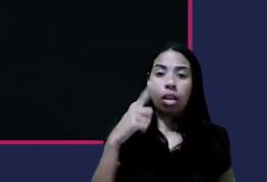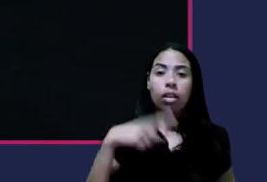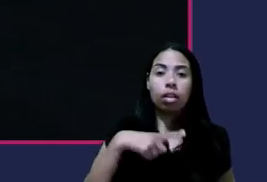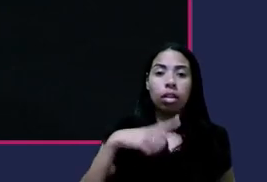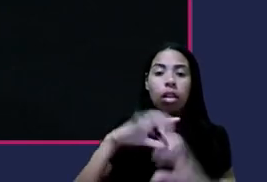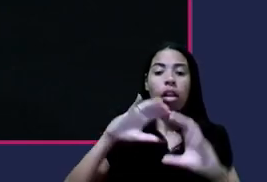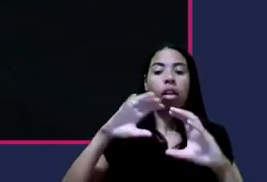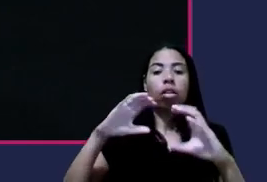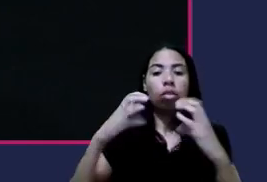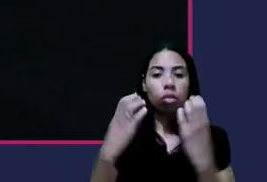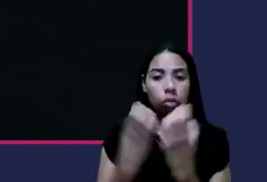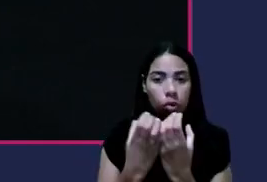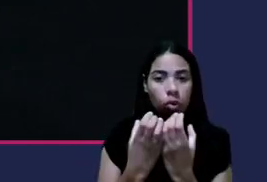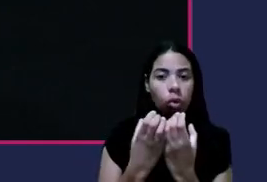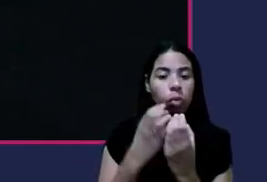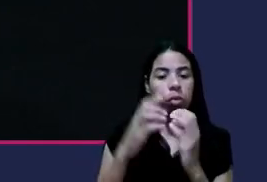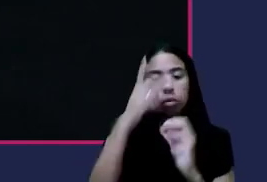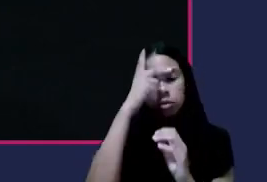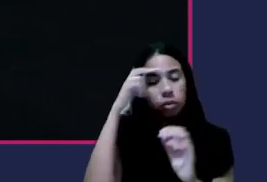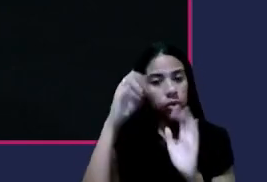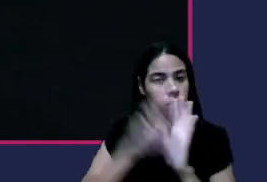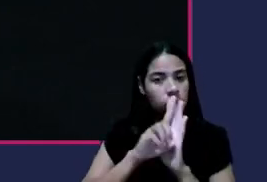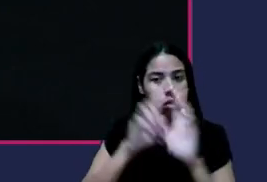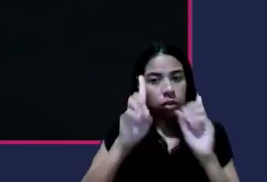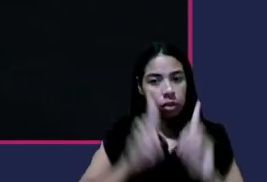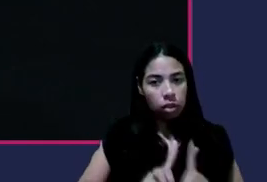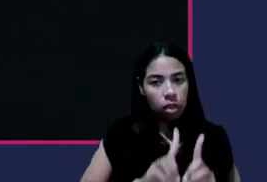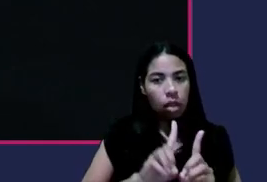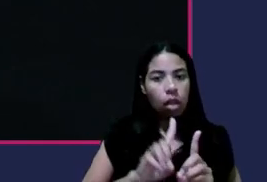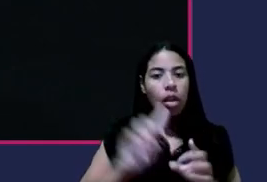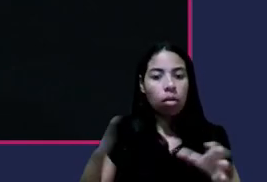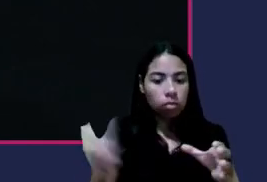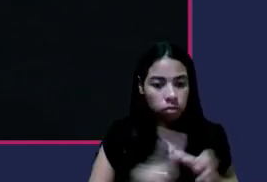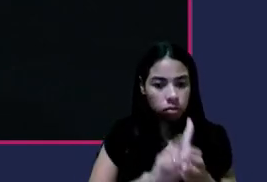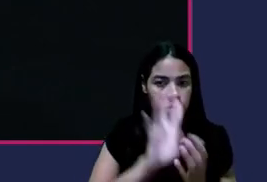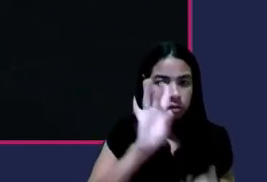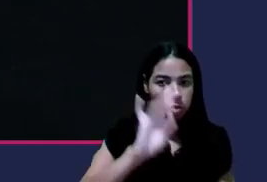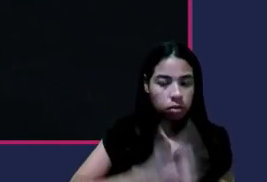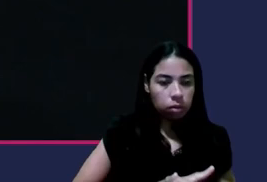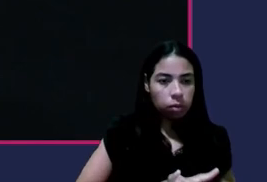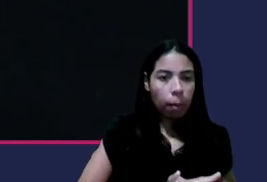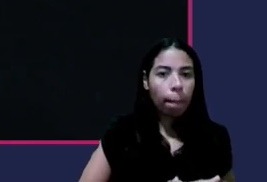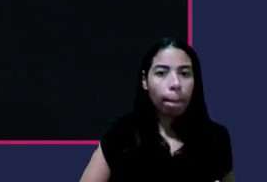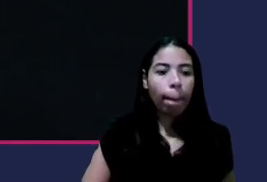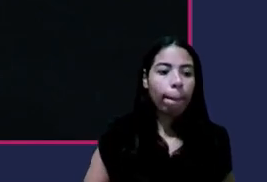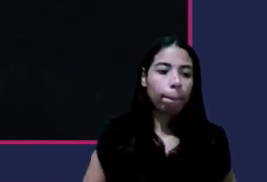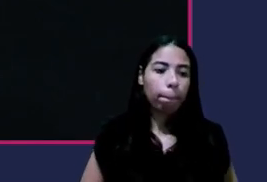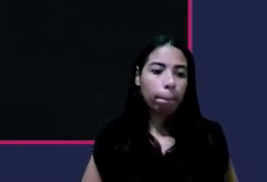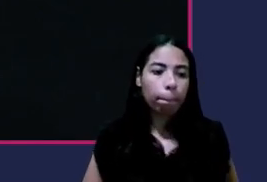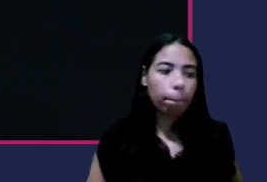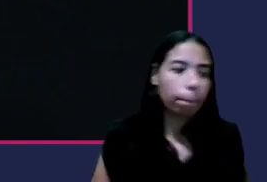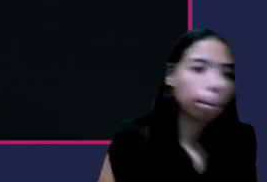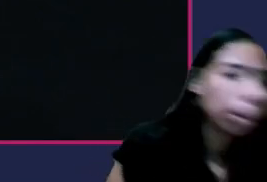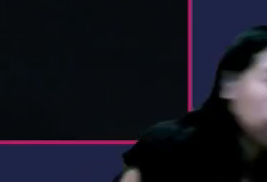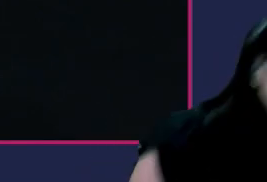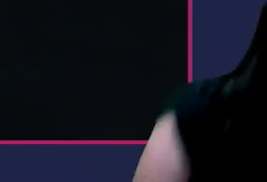And this statute is now at the Commission for People with Disabilities, for which I